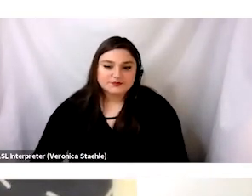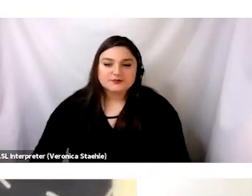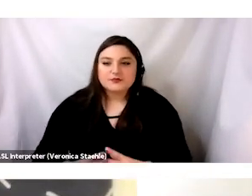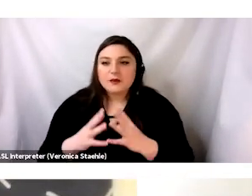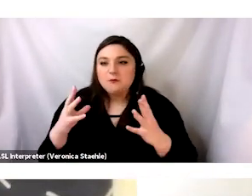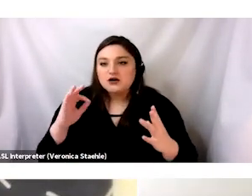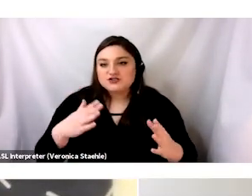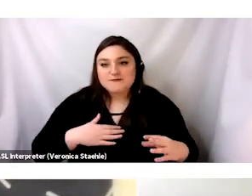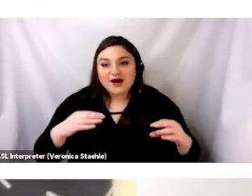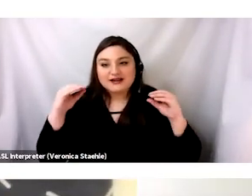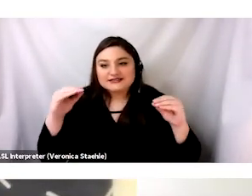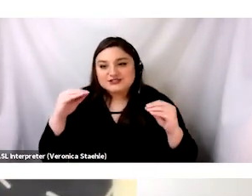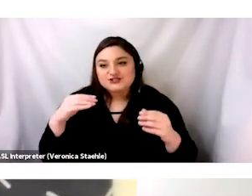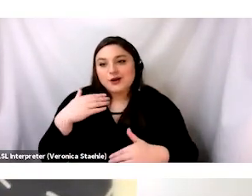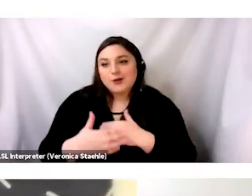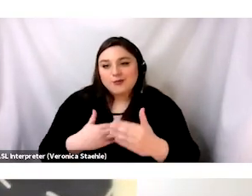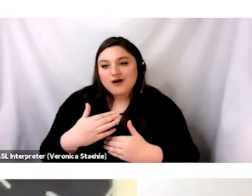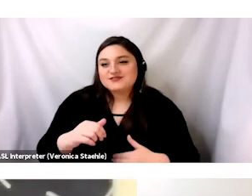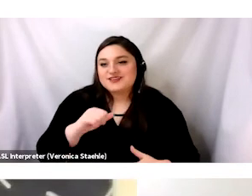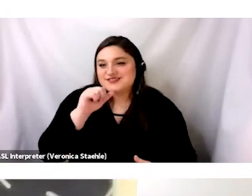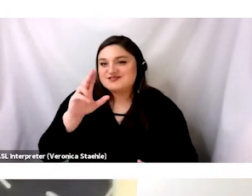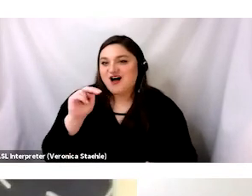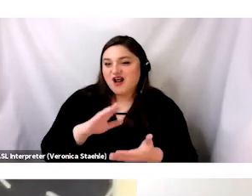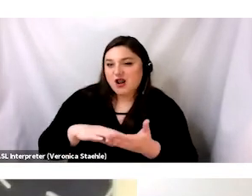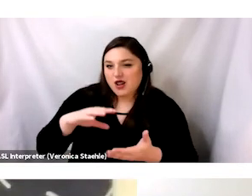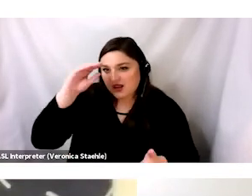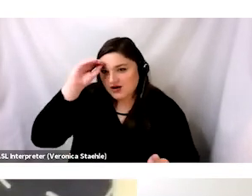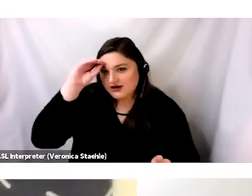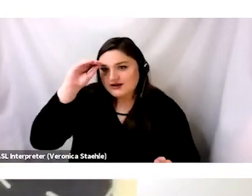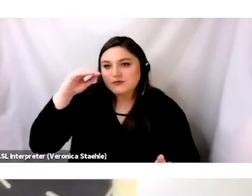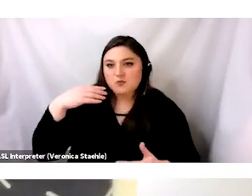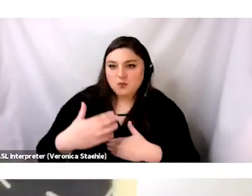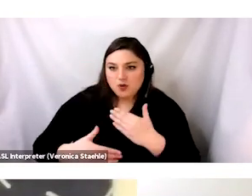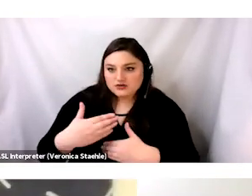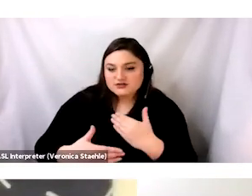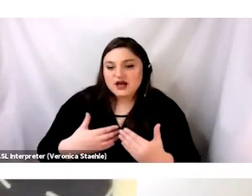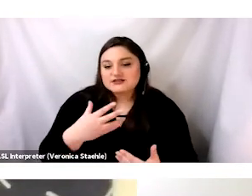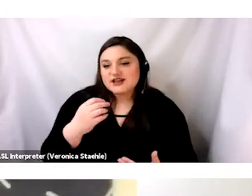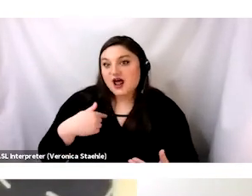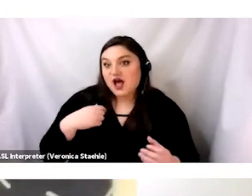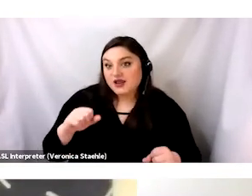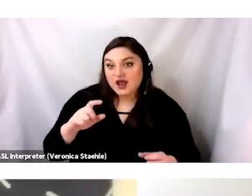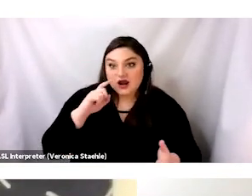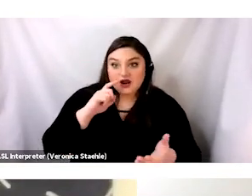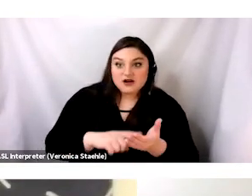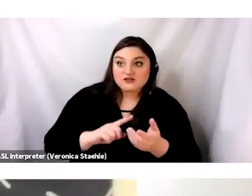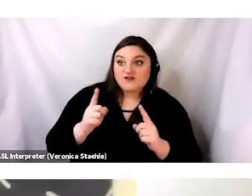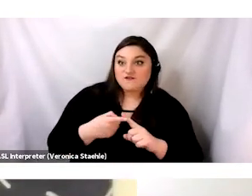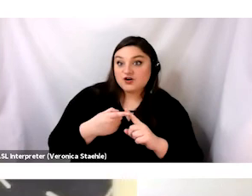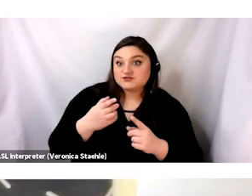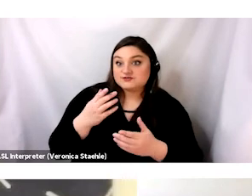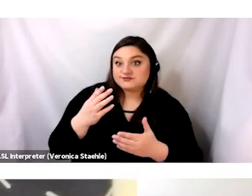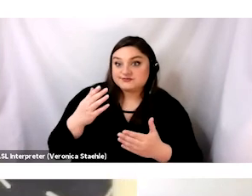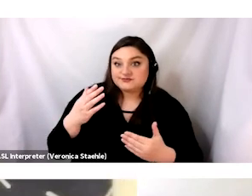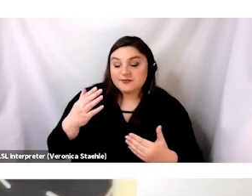process and reifying actual history. And I can say from firsthand account that